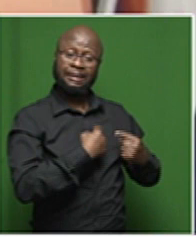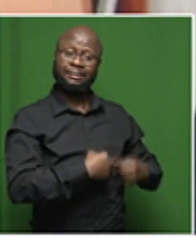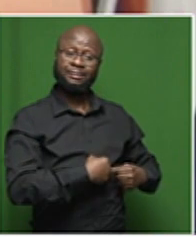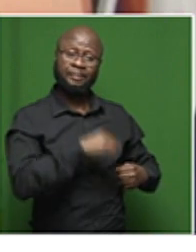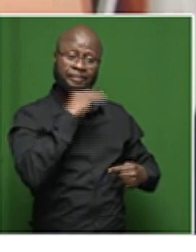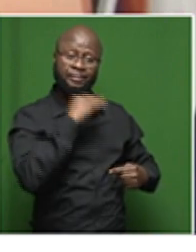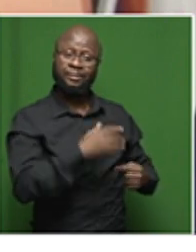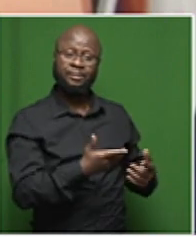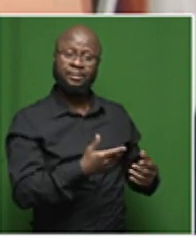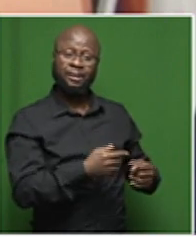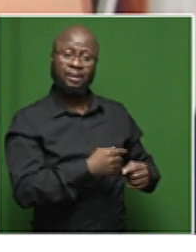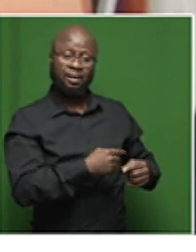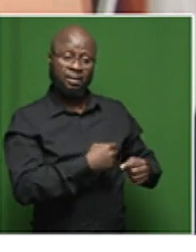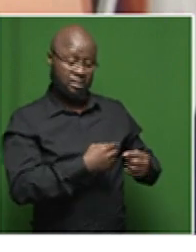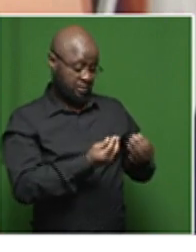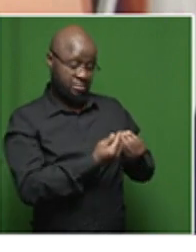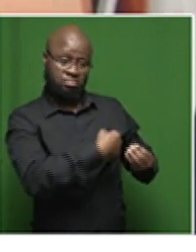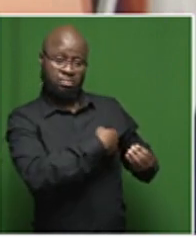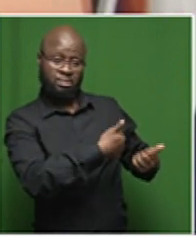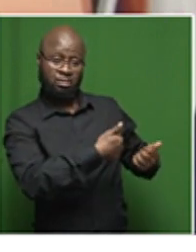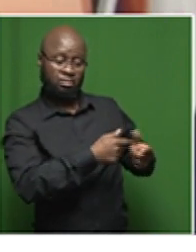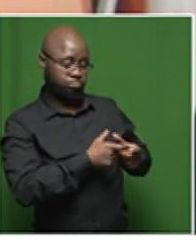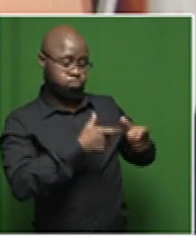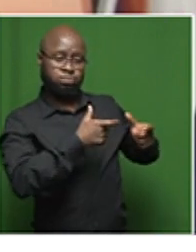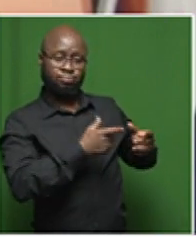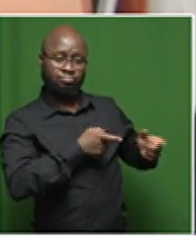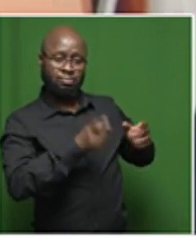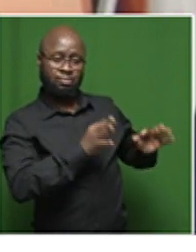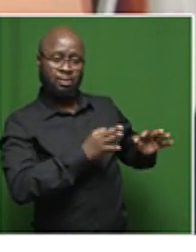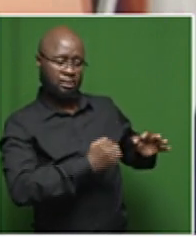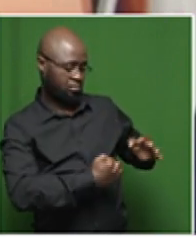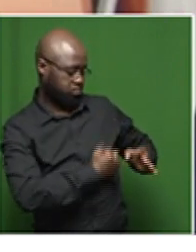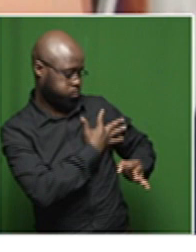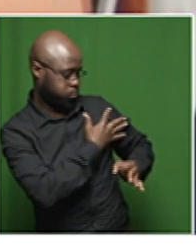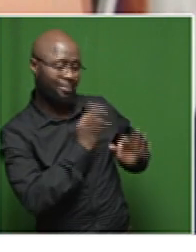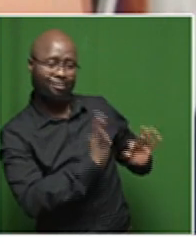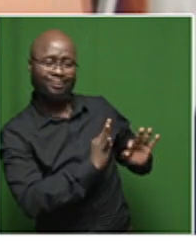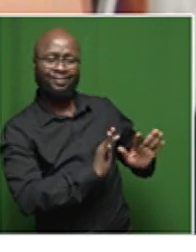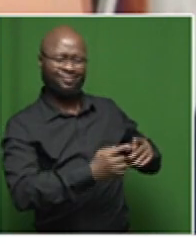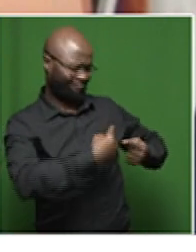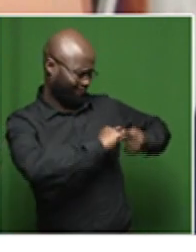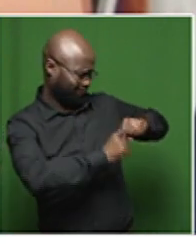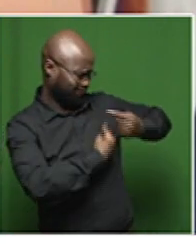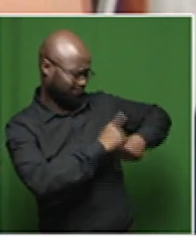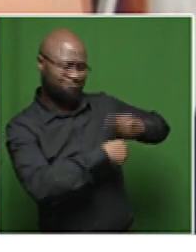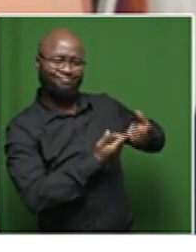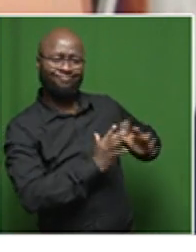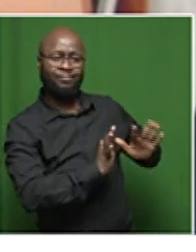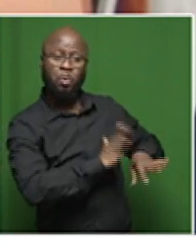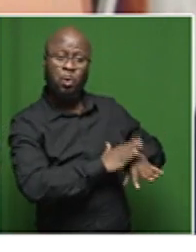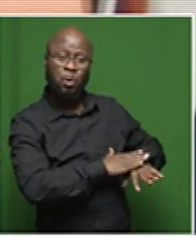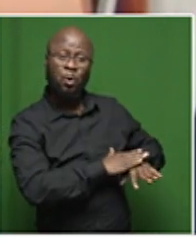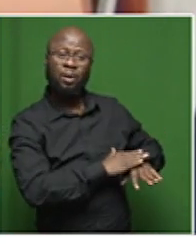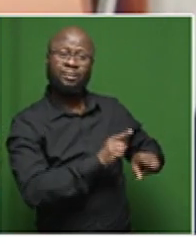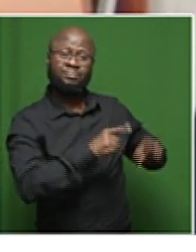the muscle is just too thick that it doesn't allow for blood to go in. So you can have those different types of blood of heart failures, but that is